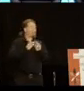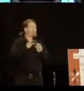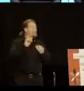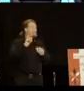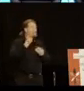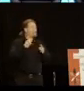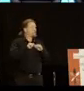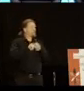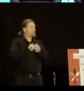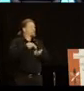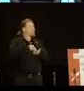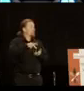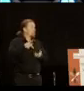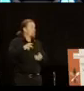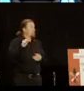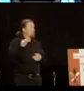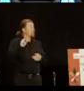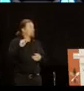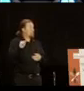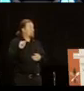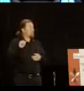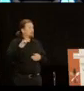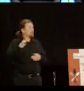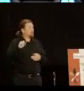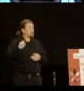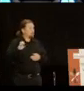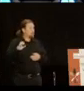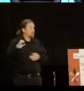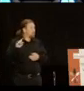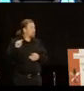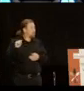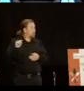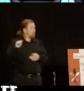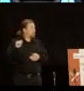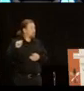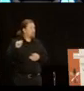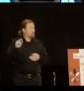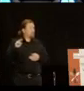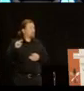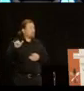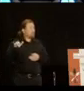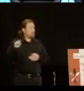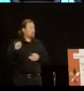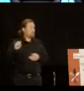Jesse, Staff? Sarah, Tanya, Jeremy, Joe.